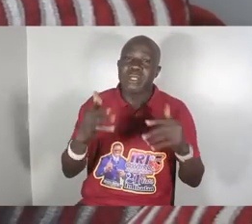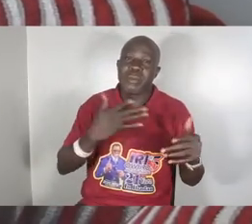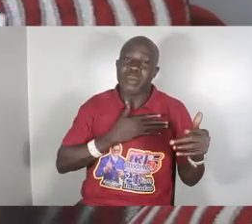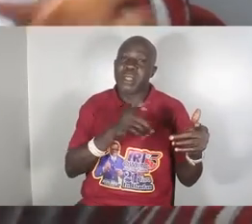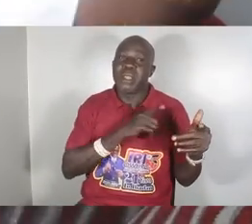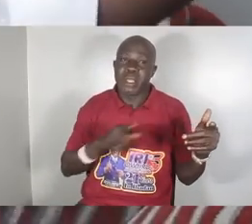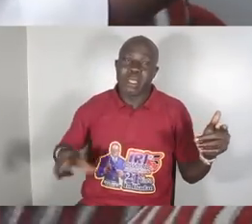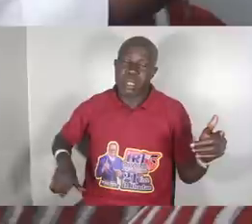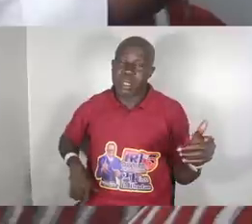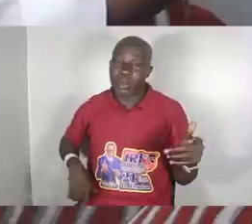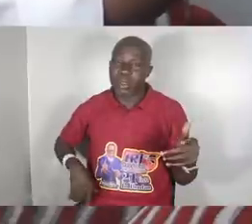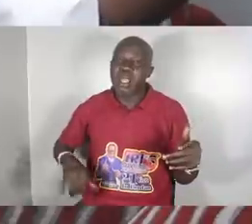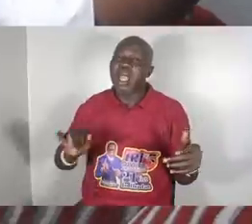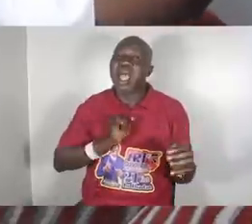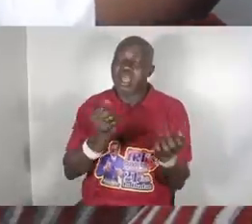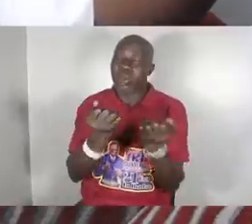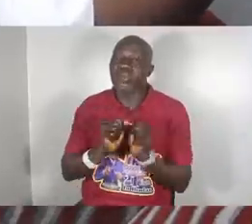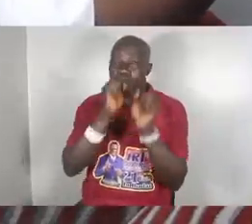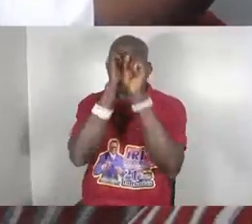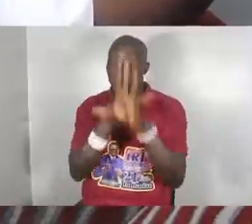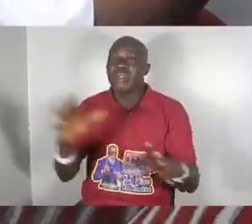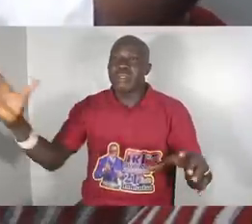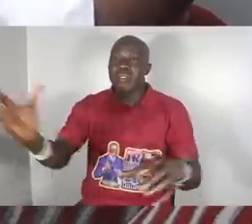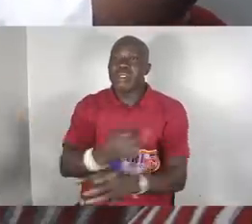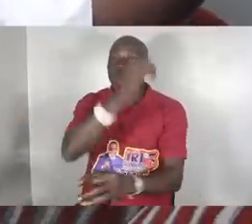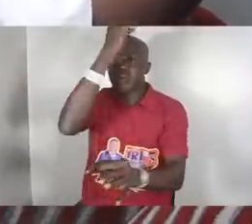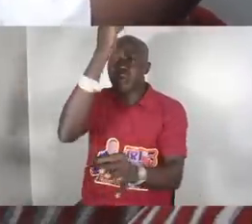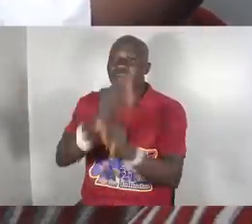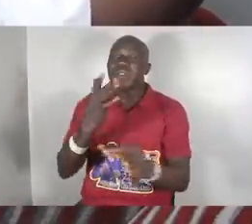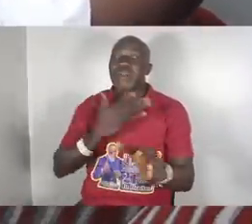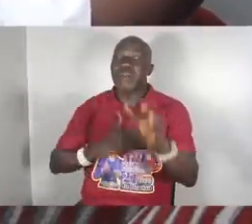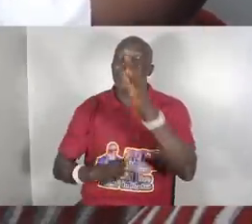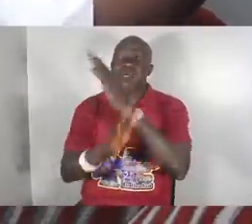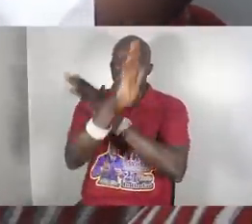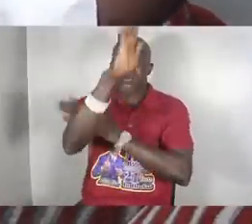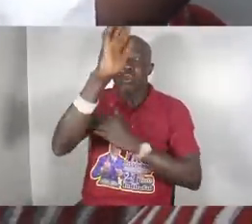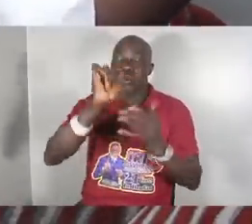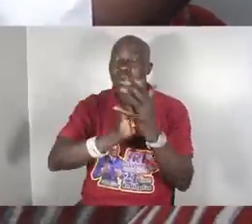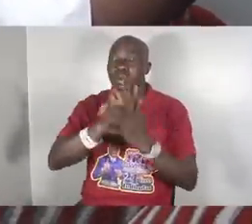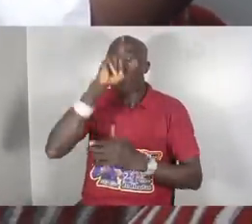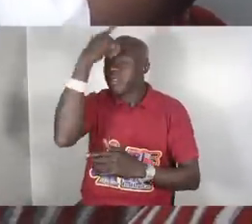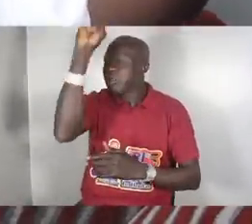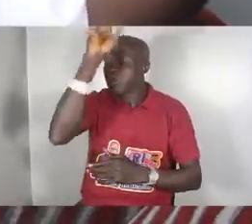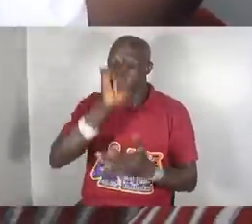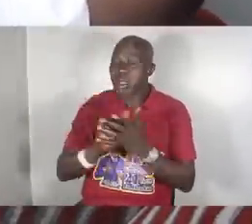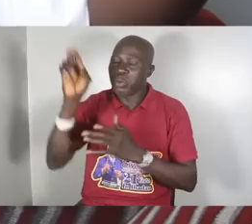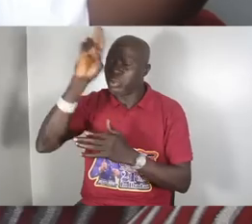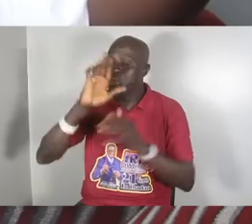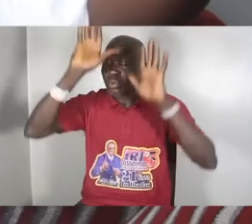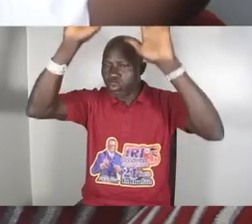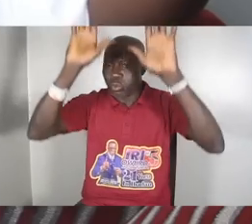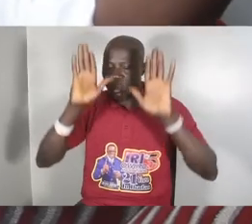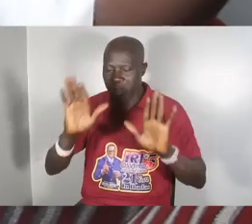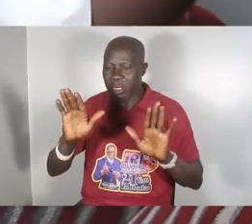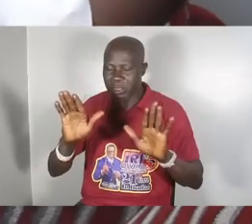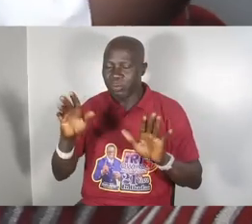wa. Amen. O fe bless apere na. I want to bless a symbol of faith. Olorun me. My God. And it if your word is dara. The one that do